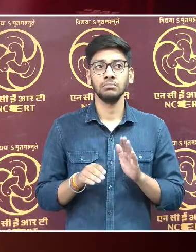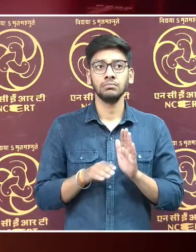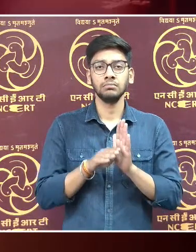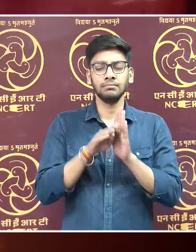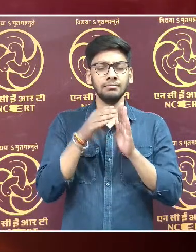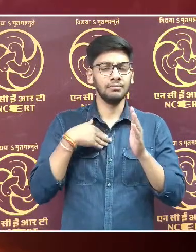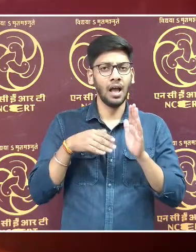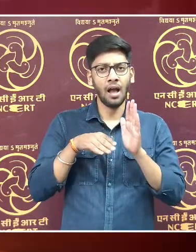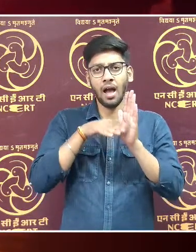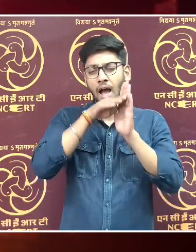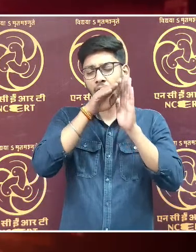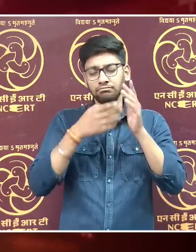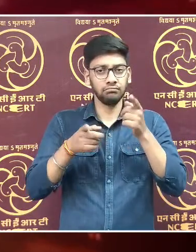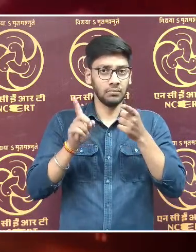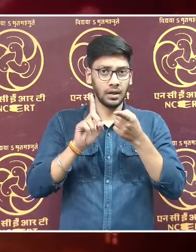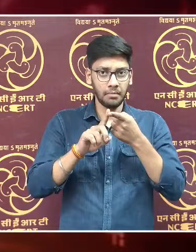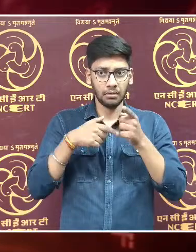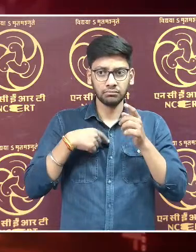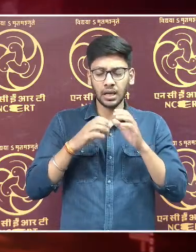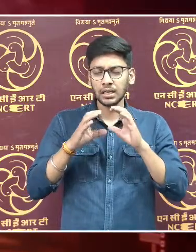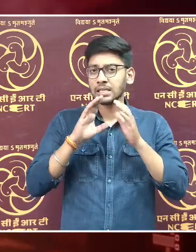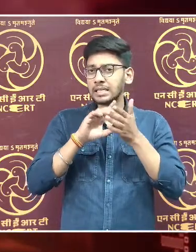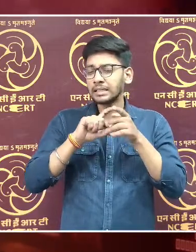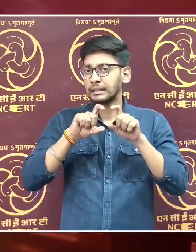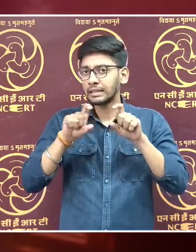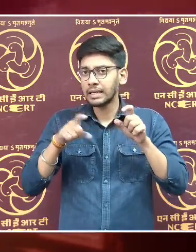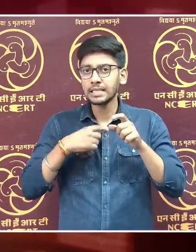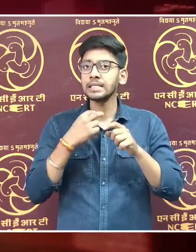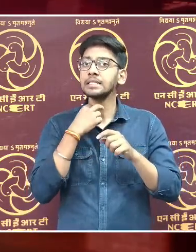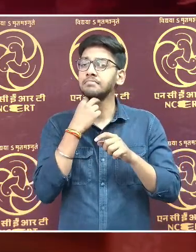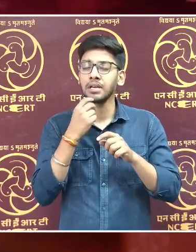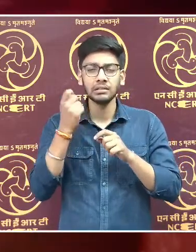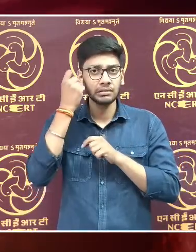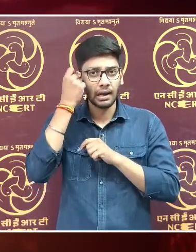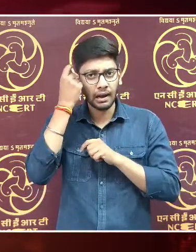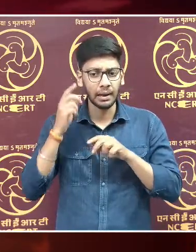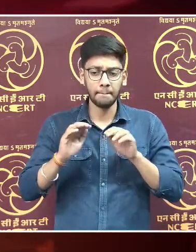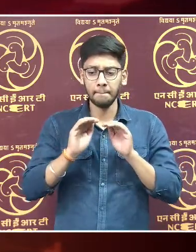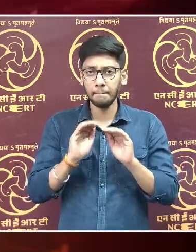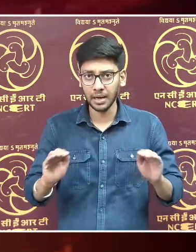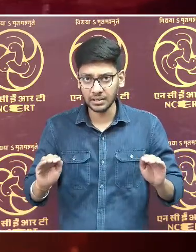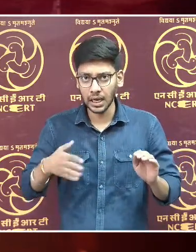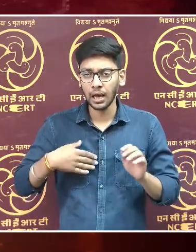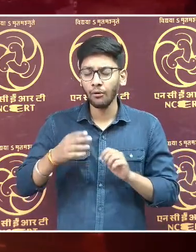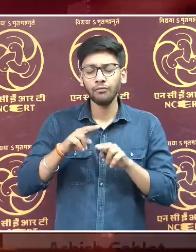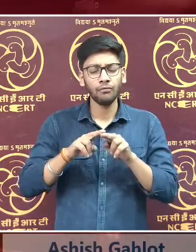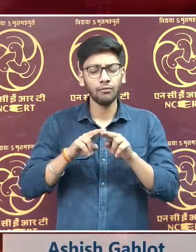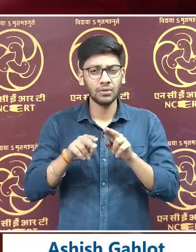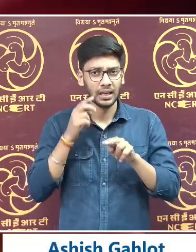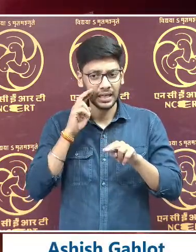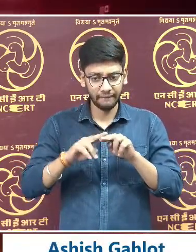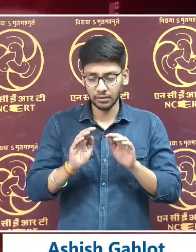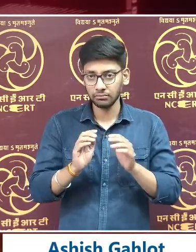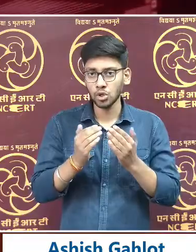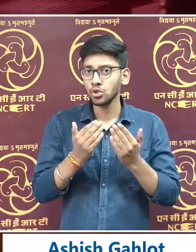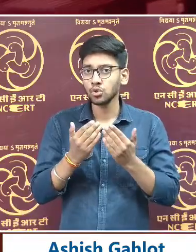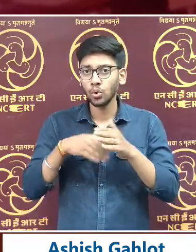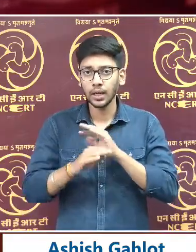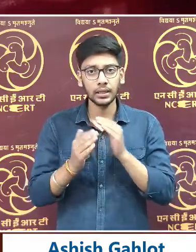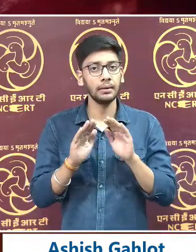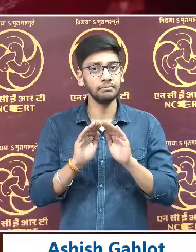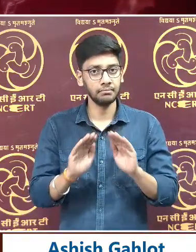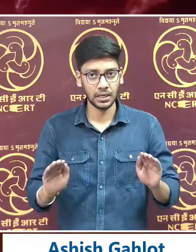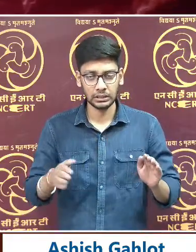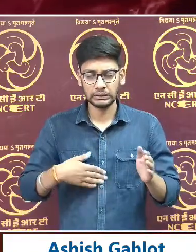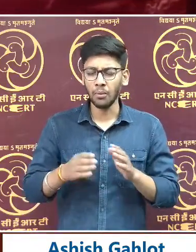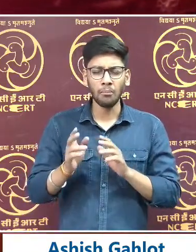and higher, the clarity of speech in terms of understanding for the child, and especially when you say in a school setup, there will be a lot